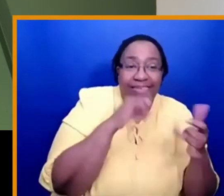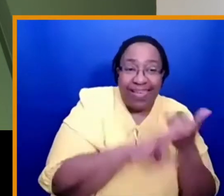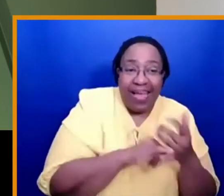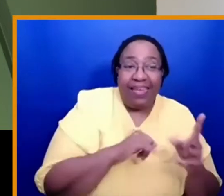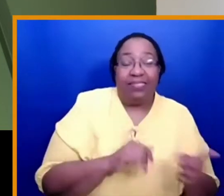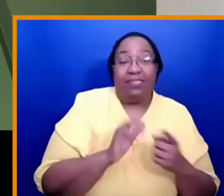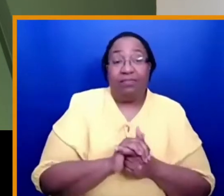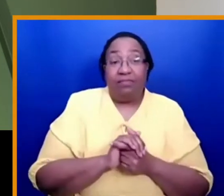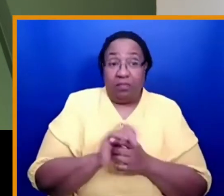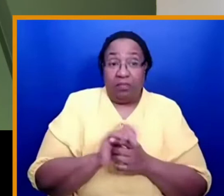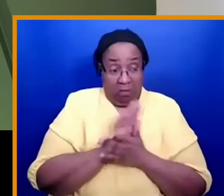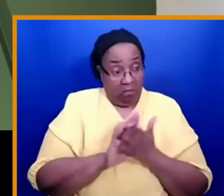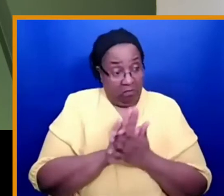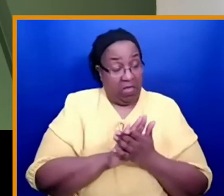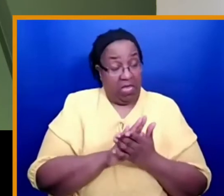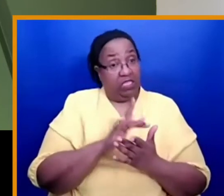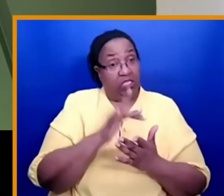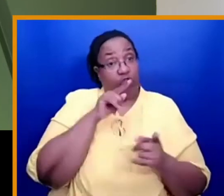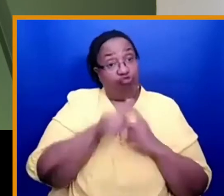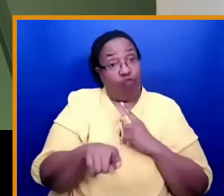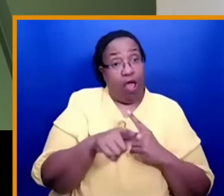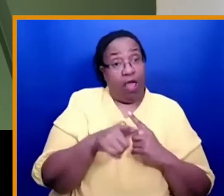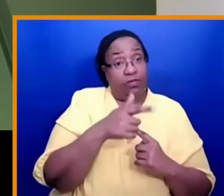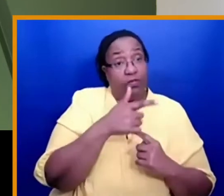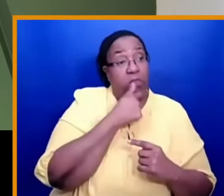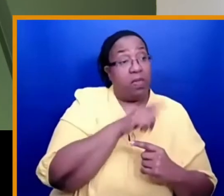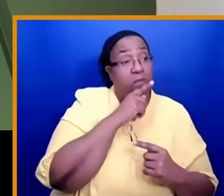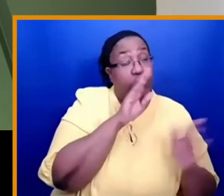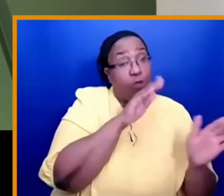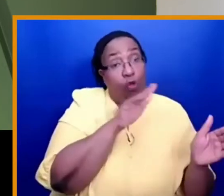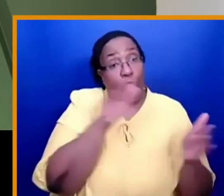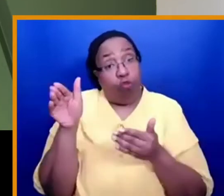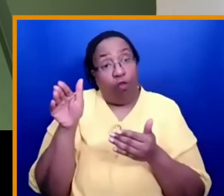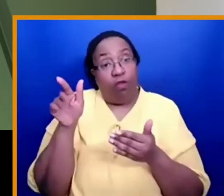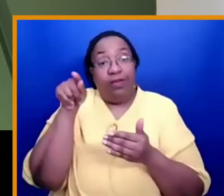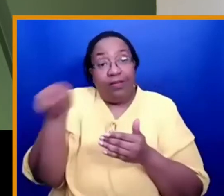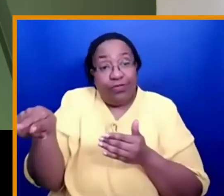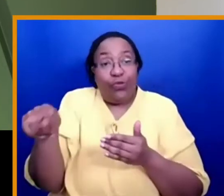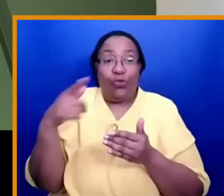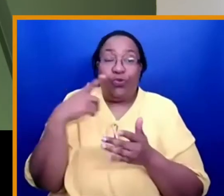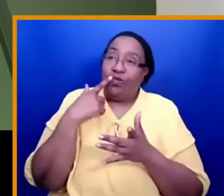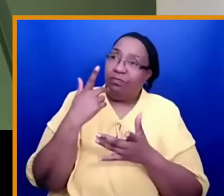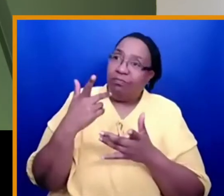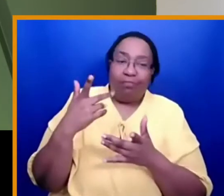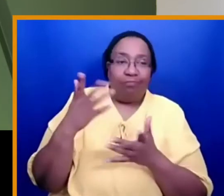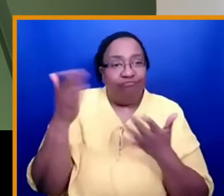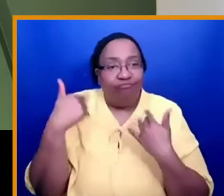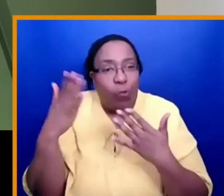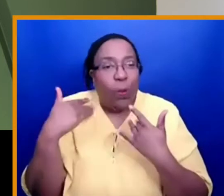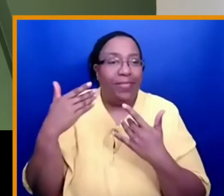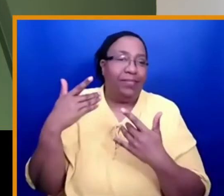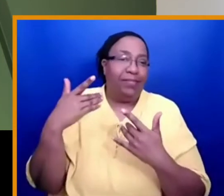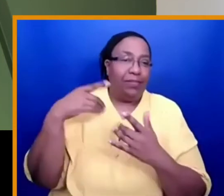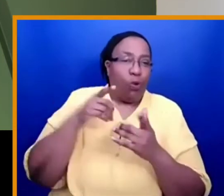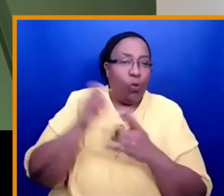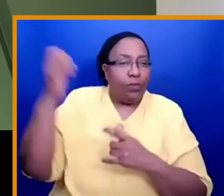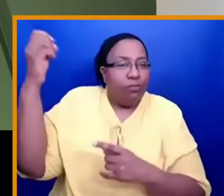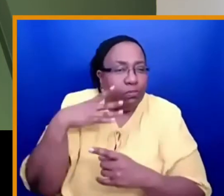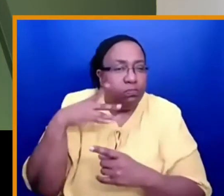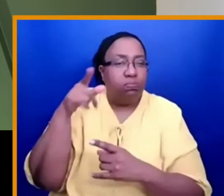enabling consumers to use and waste less energy from fossil fuels is a no-brainer solution. The Energy and